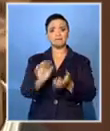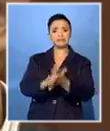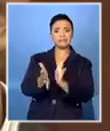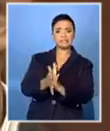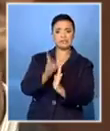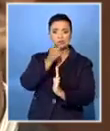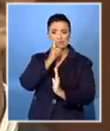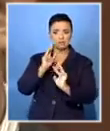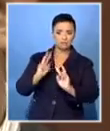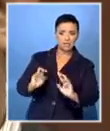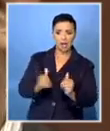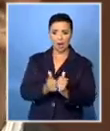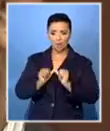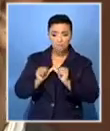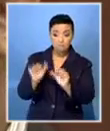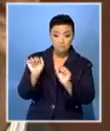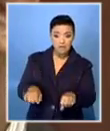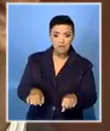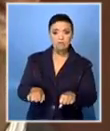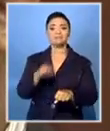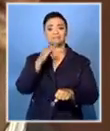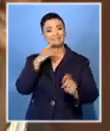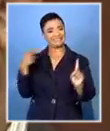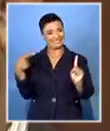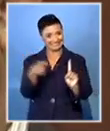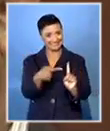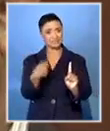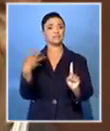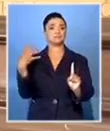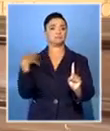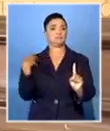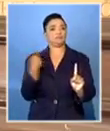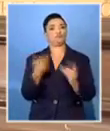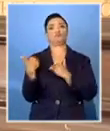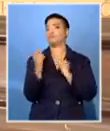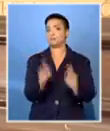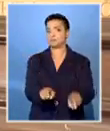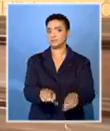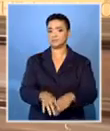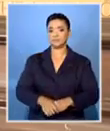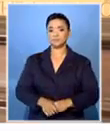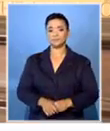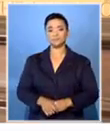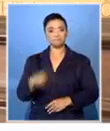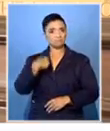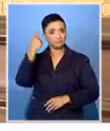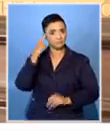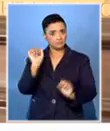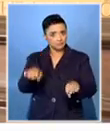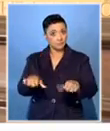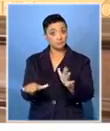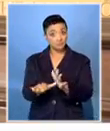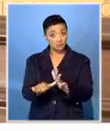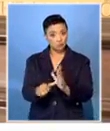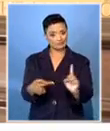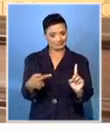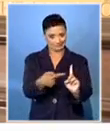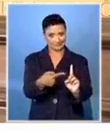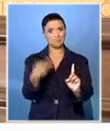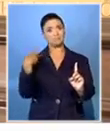to continue. She should be held personally responsible for the costs. I think it's very important that at the end of the day, the Minister must